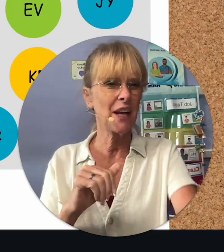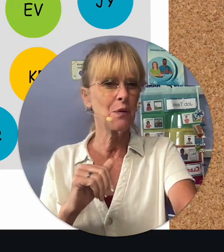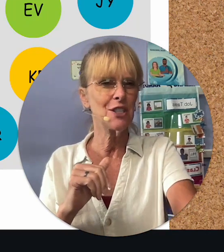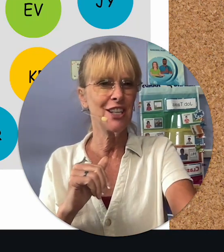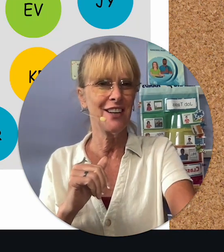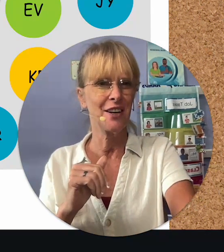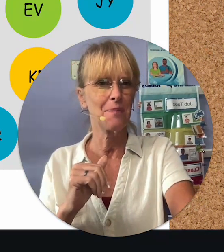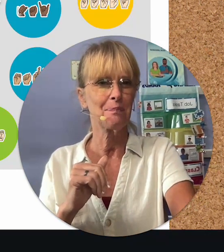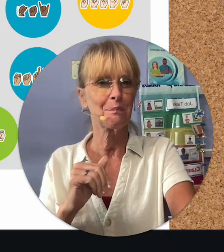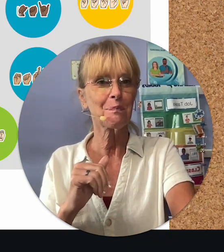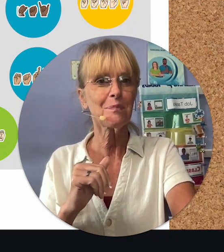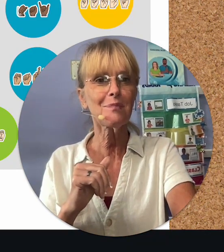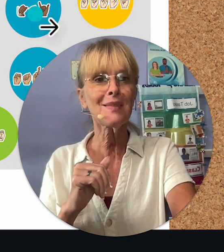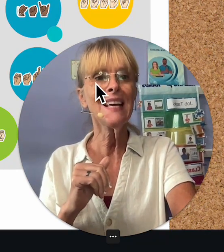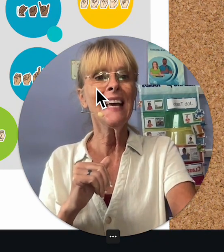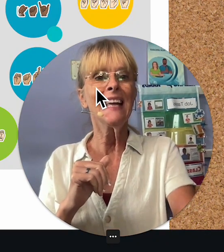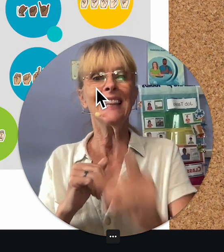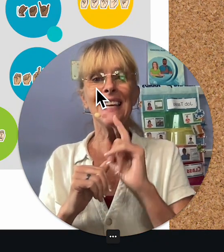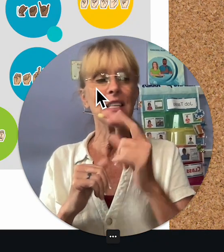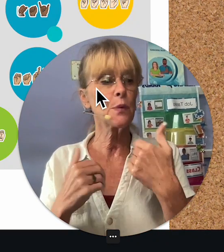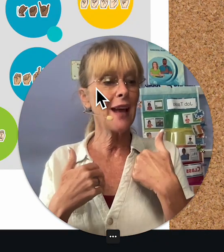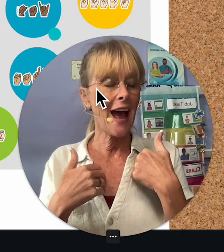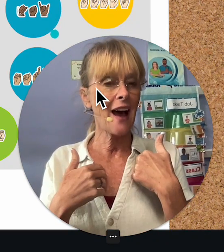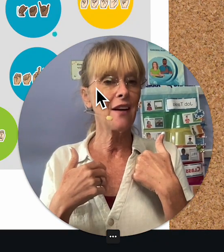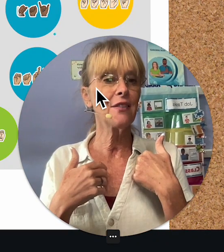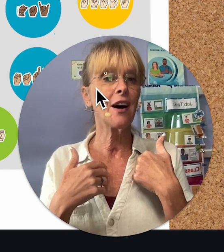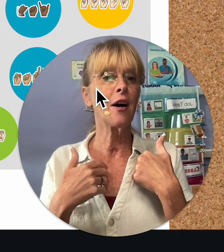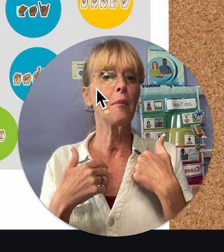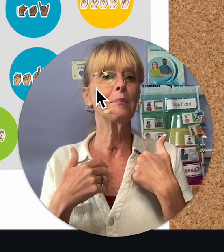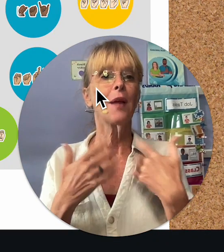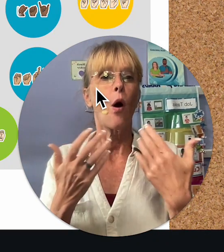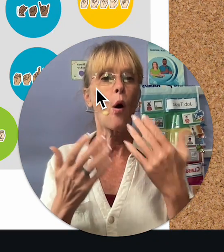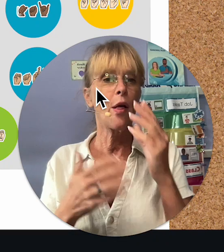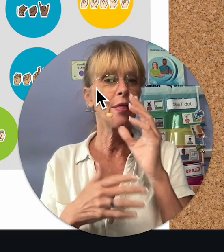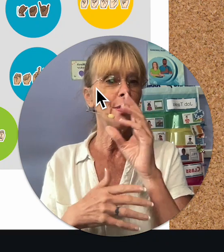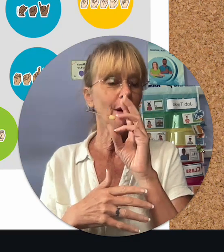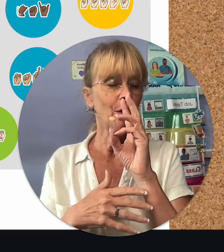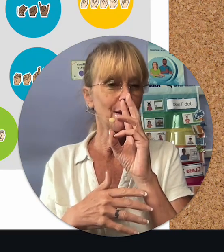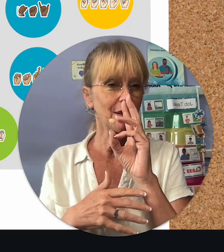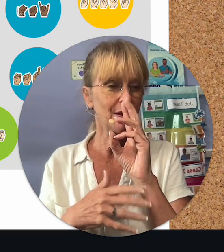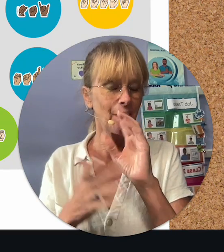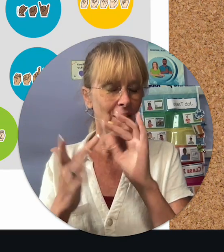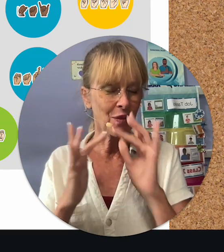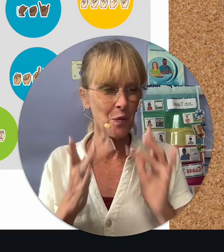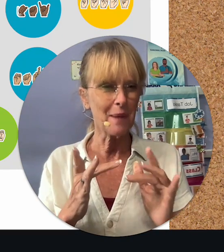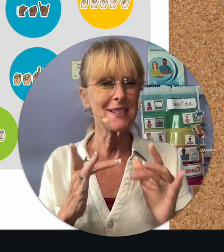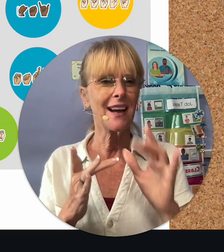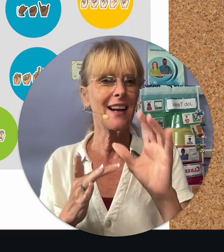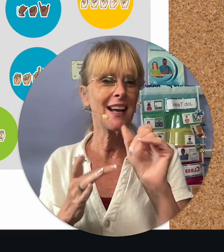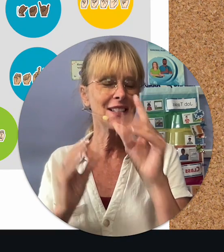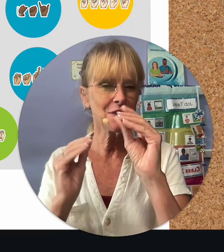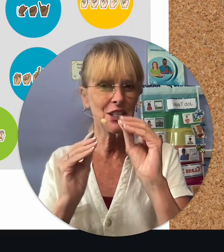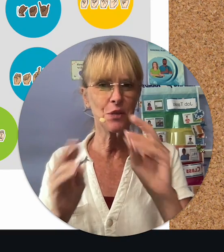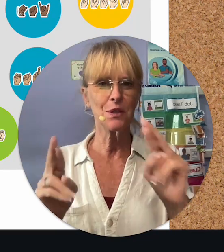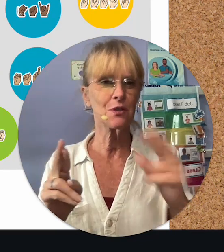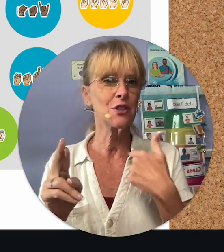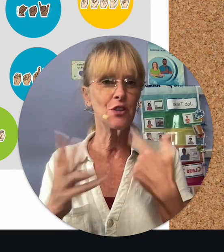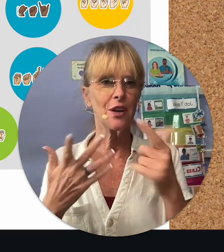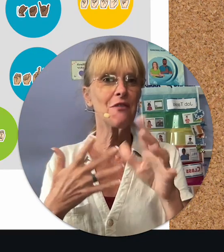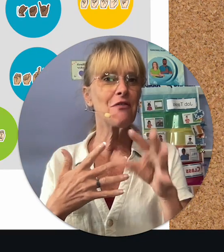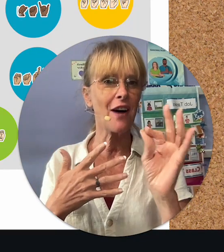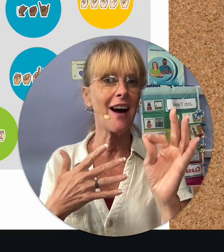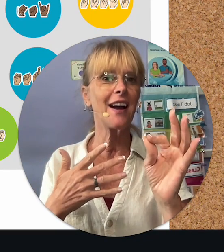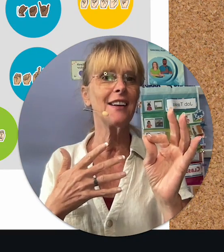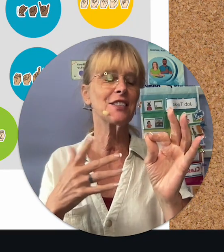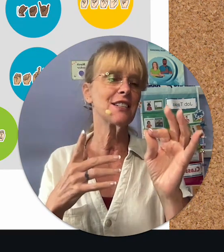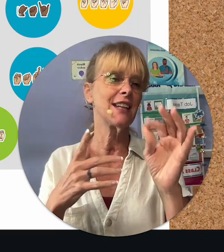sign language here. These we have on the website, ASL Teaching Resources. You